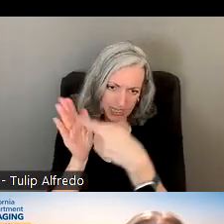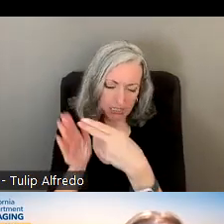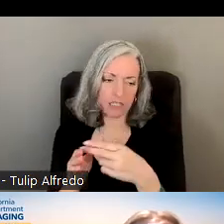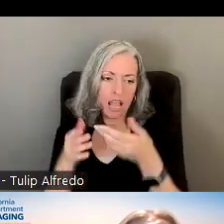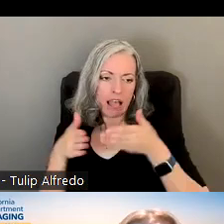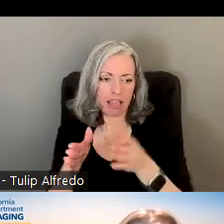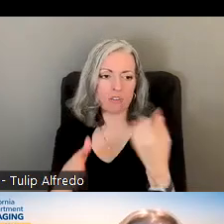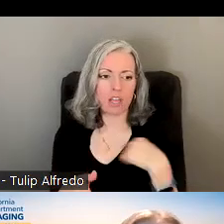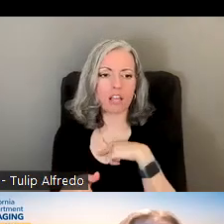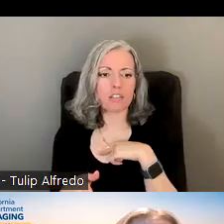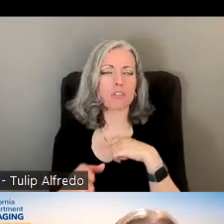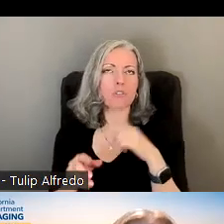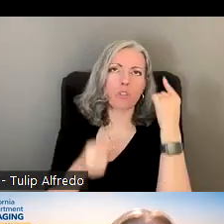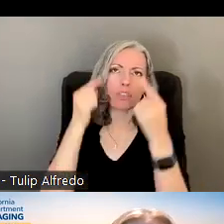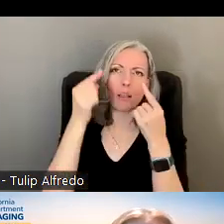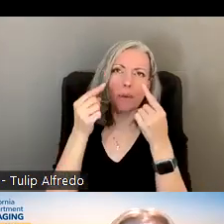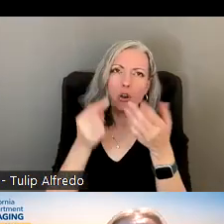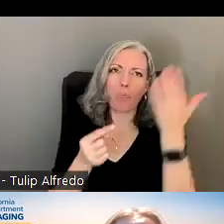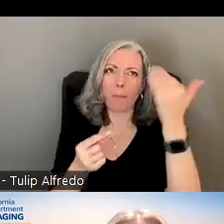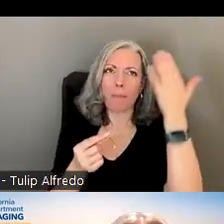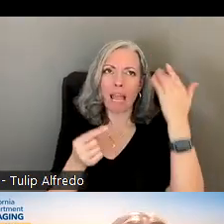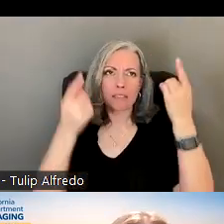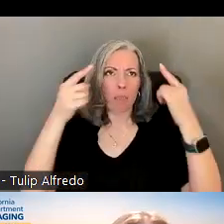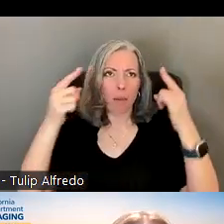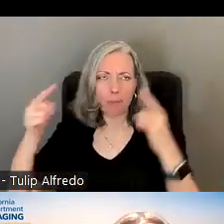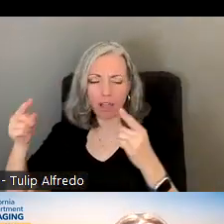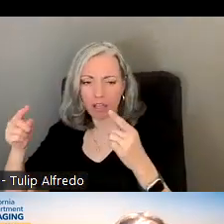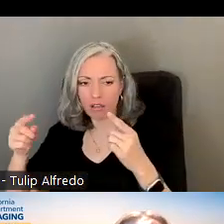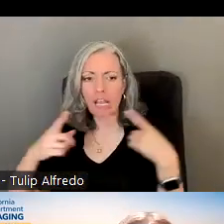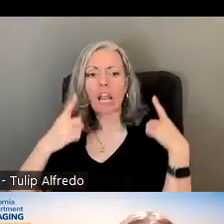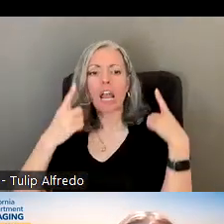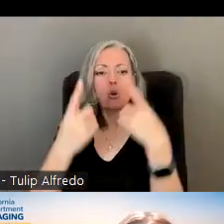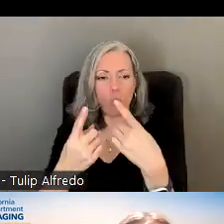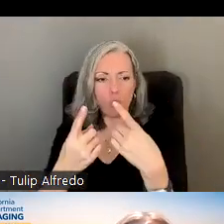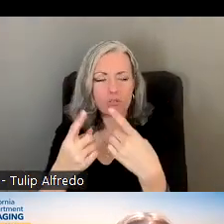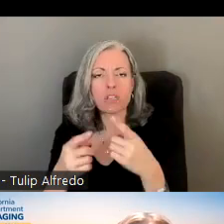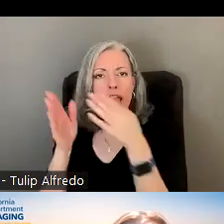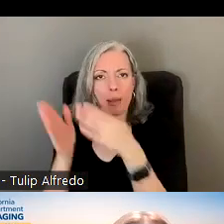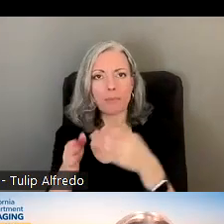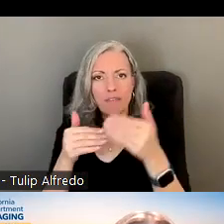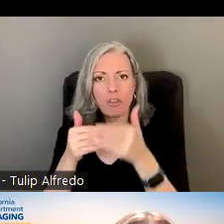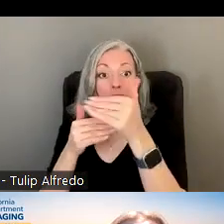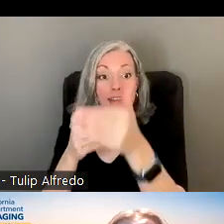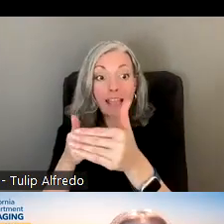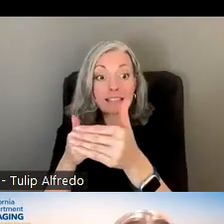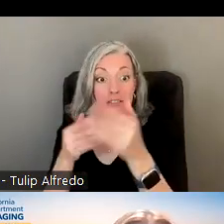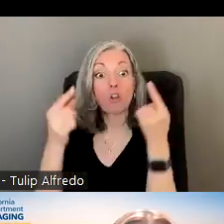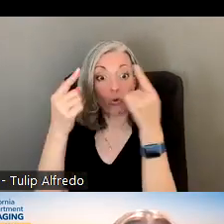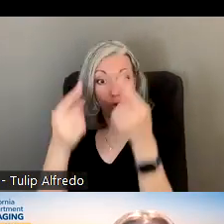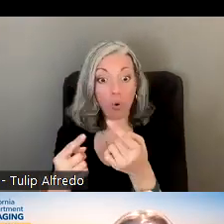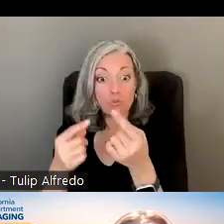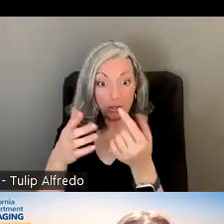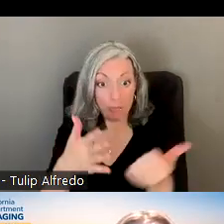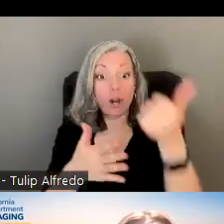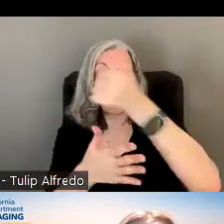us to reflect on our past successes and initiatives and plan for the next set of initiatives and